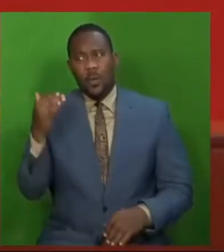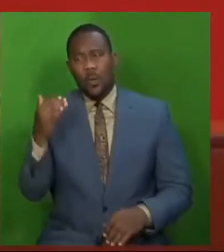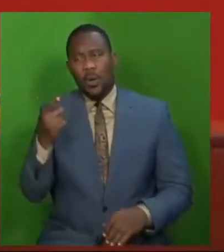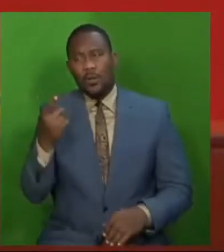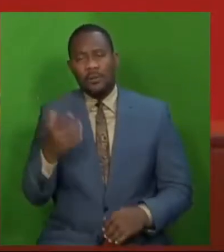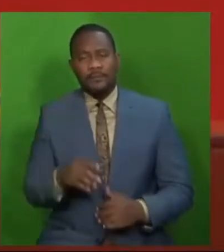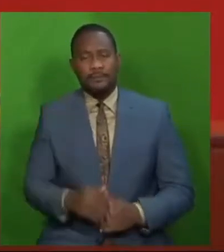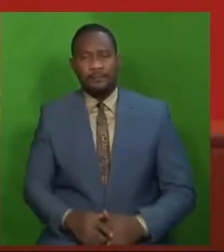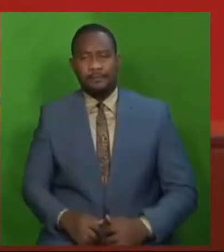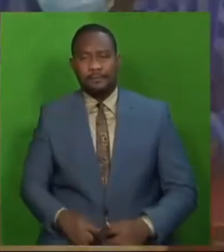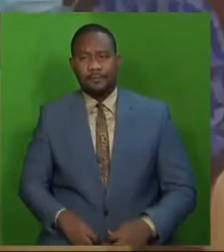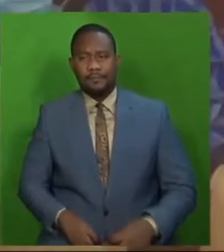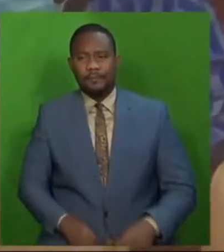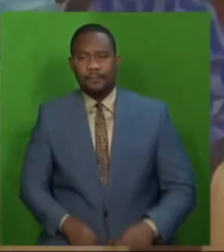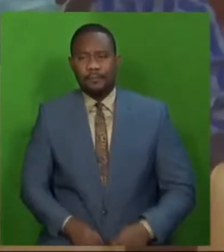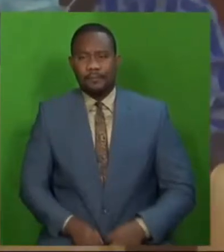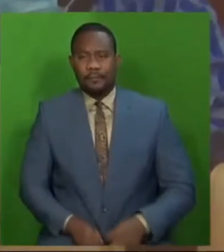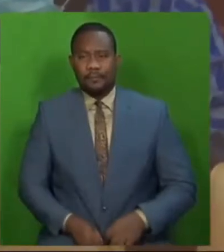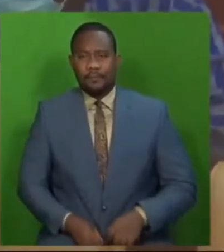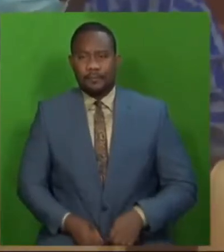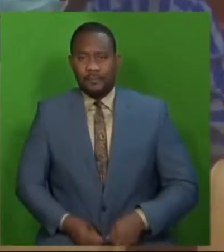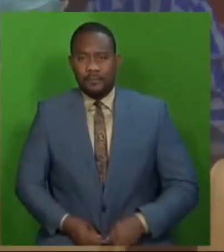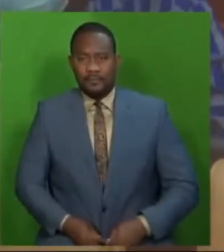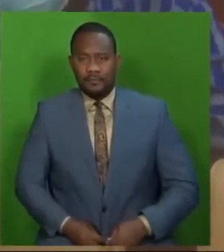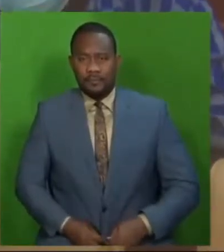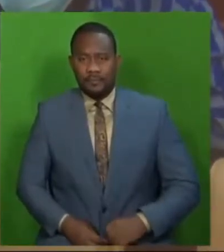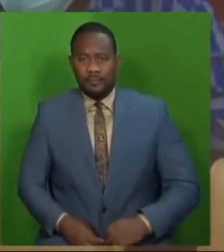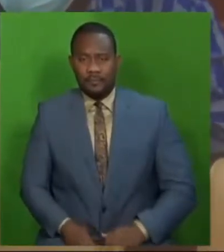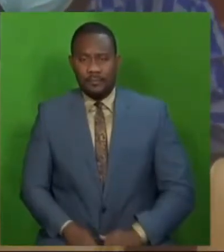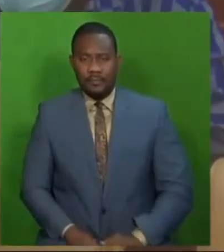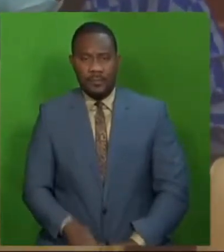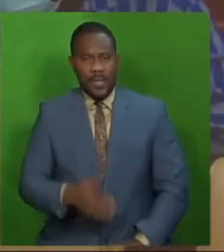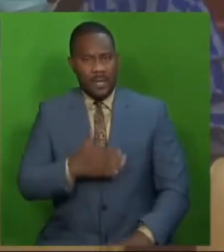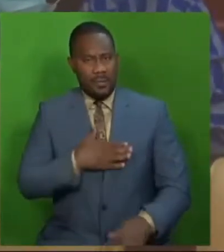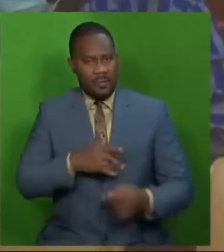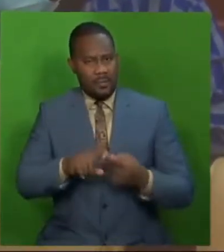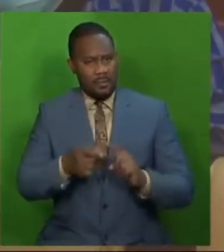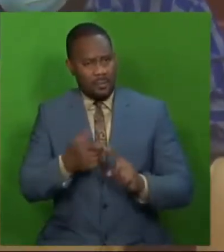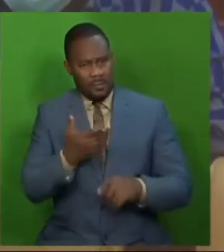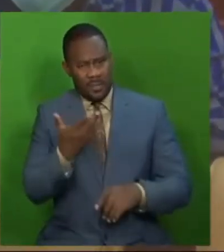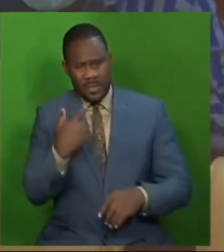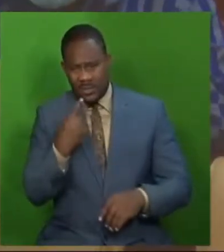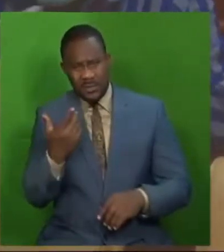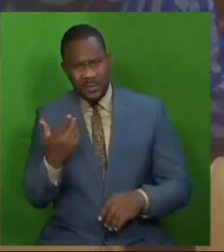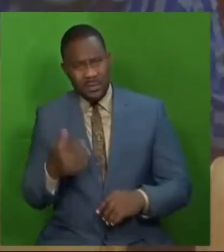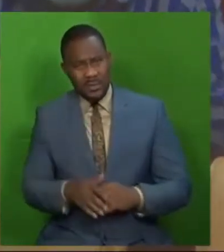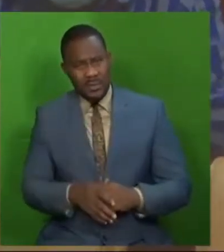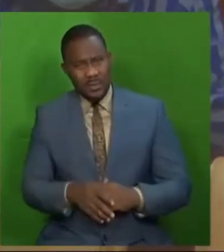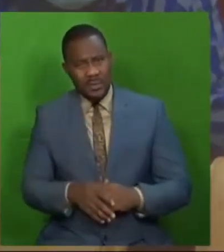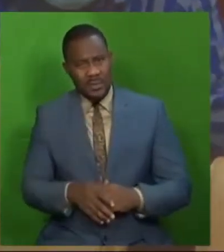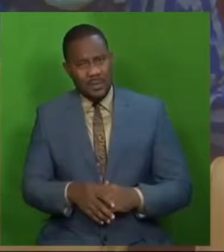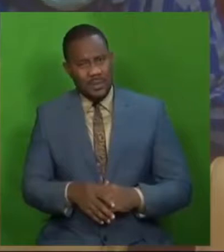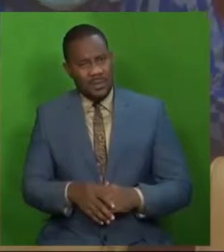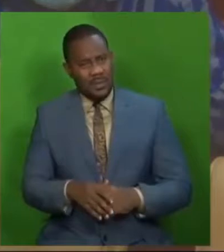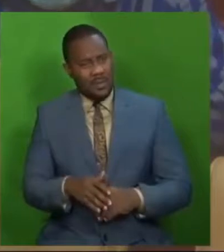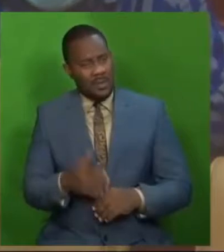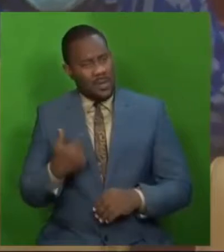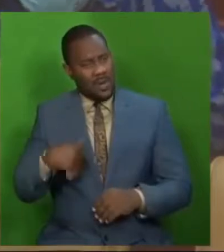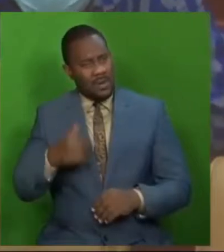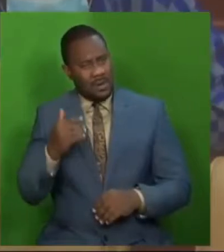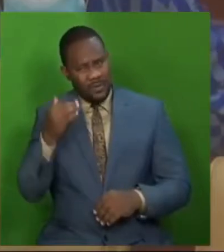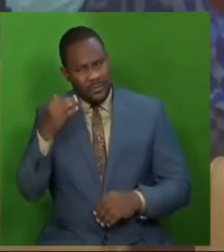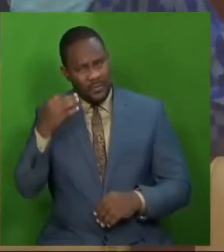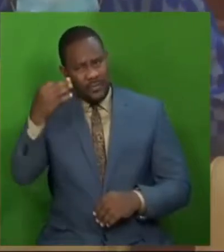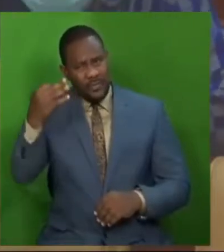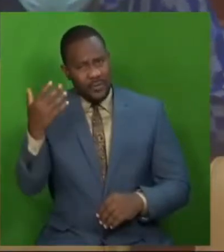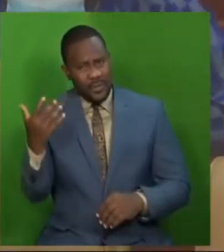you very much, Mr. Speaker. Mr. Speaker, my colleague on the other side said we have securitized our future revenues. I just wanted to know